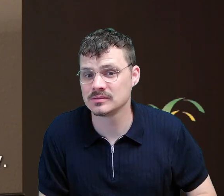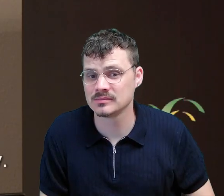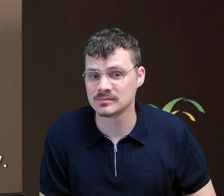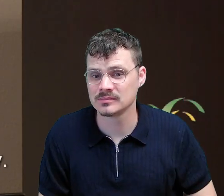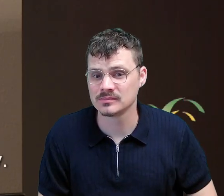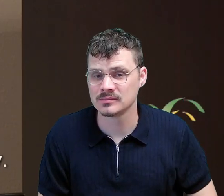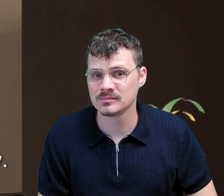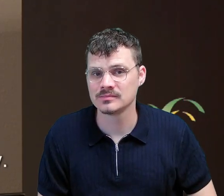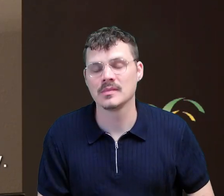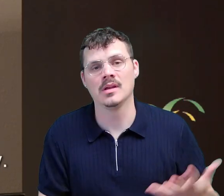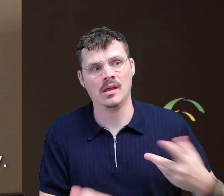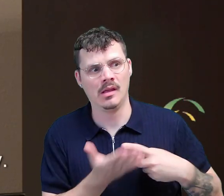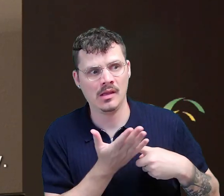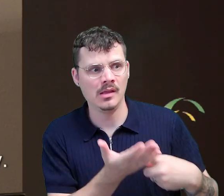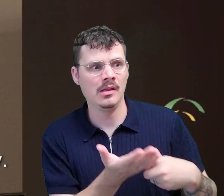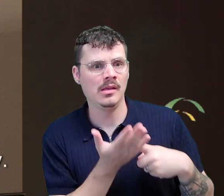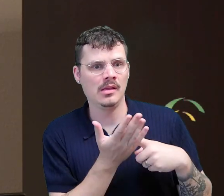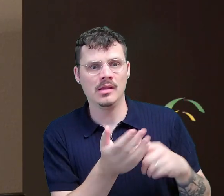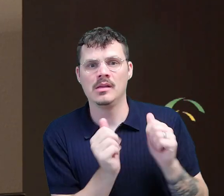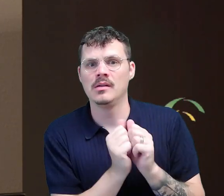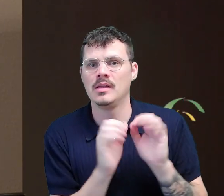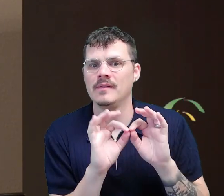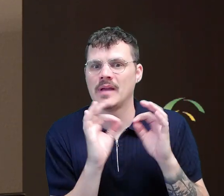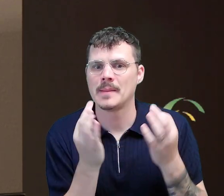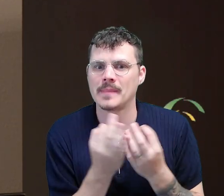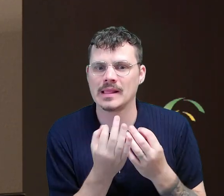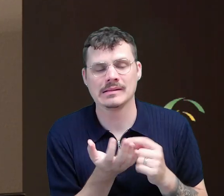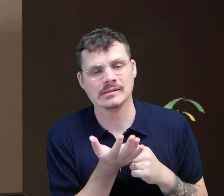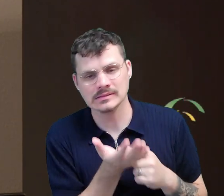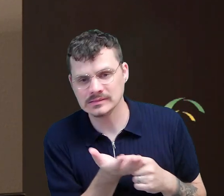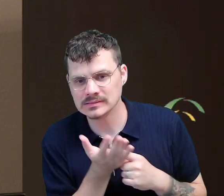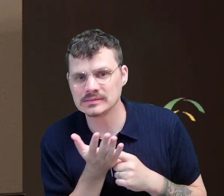A lot of conversations with the family.